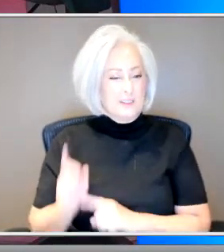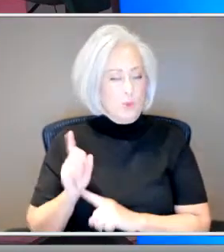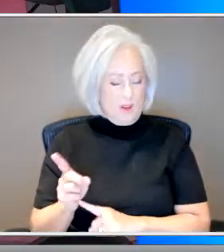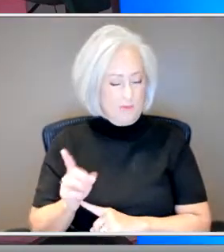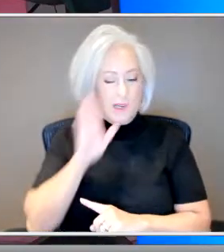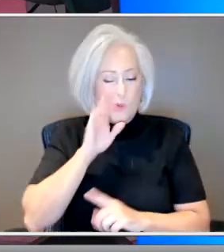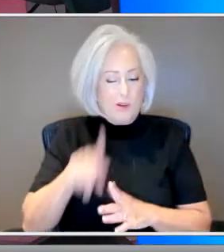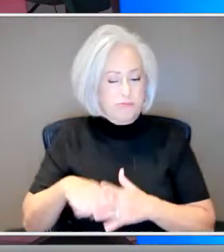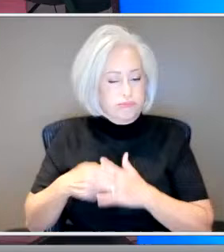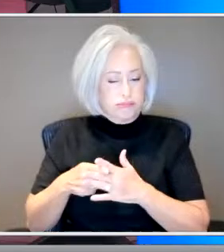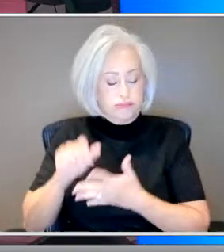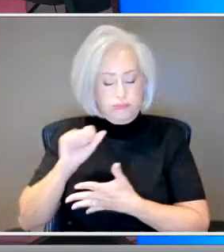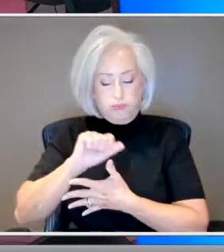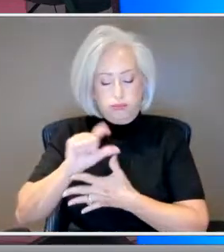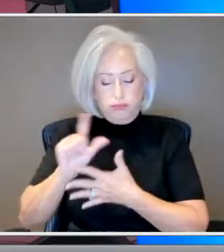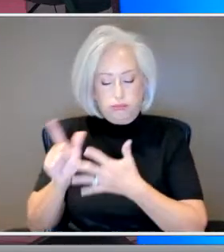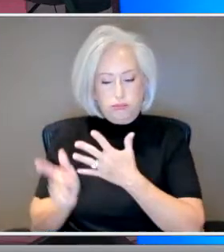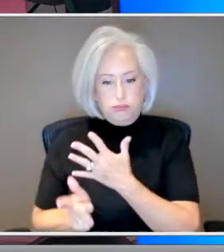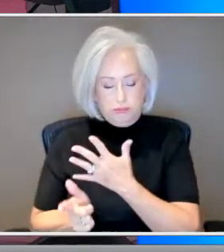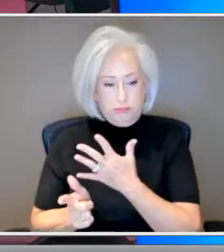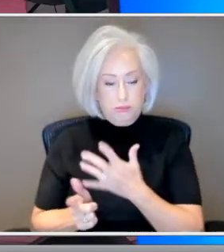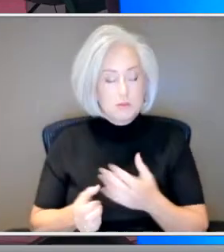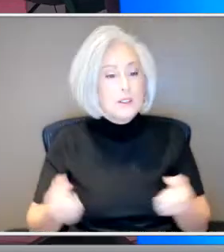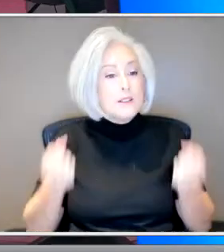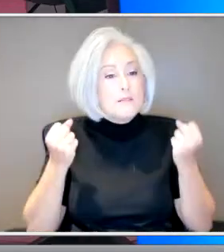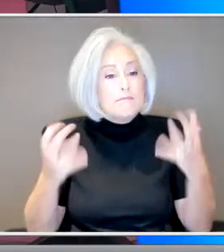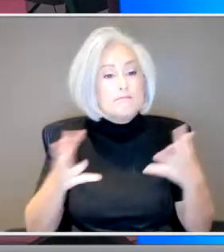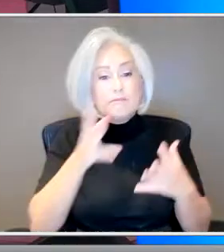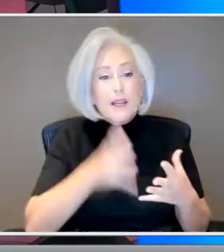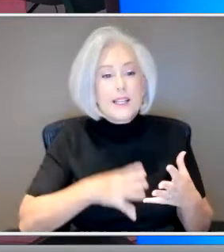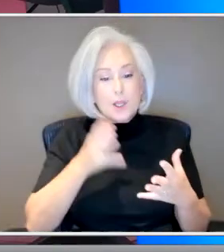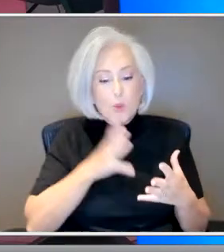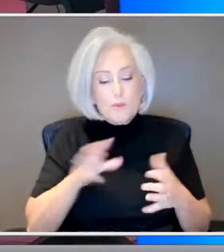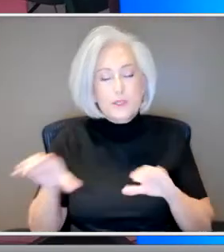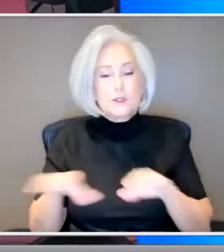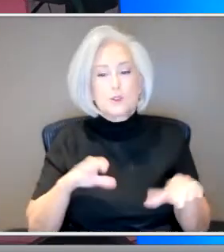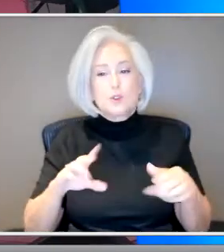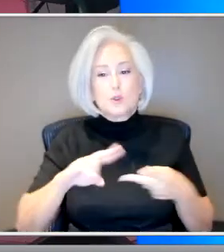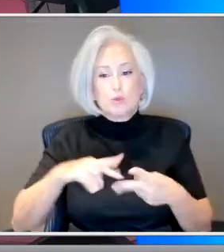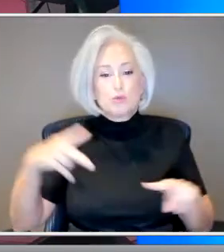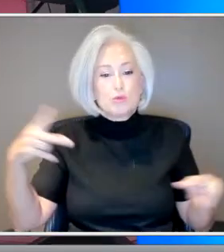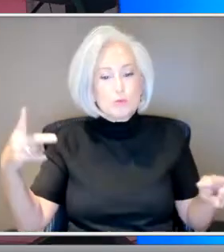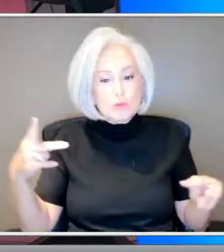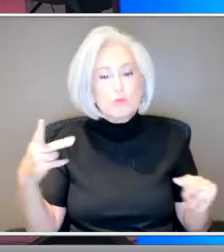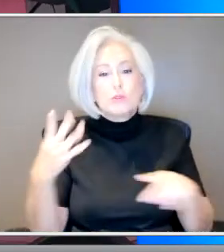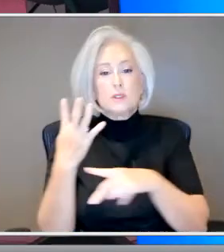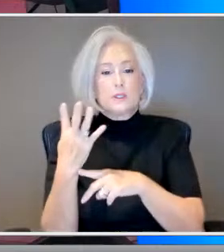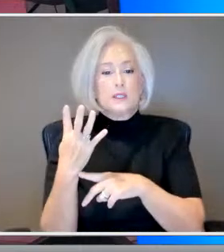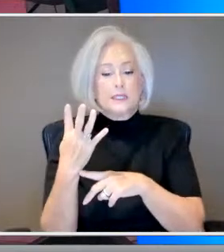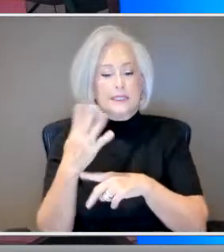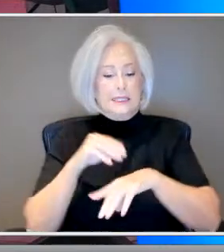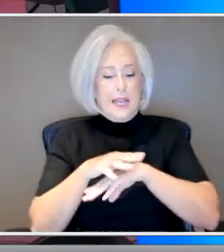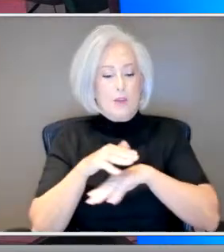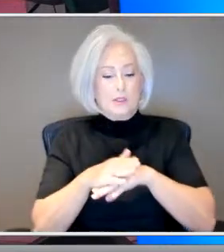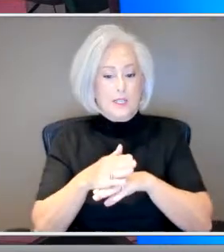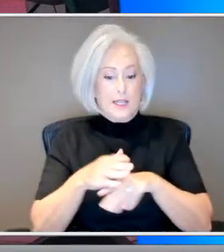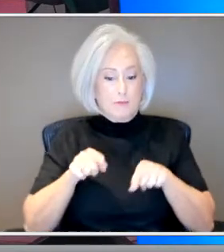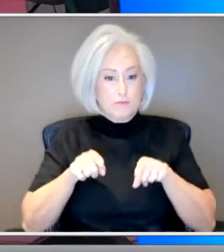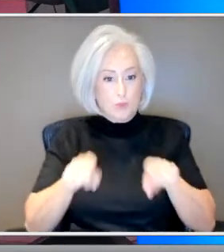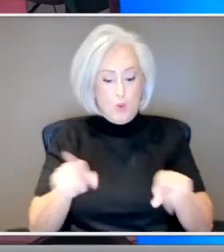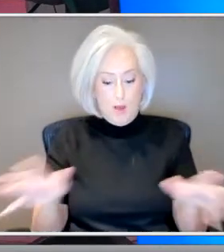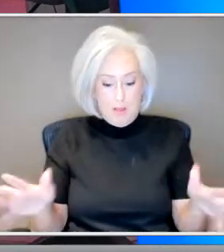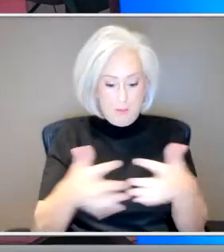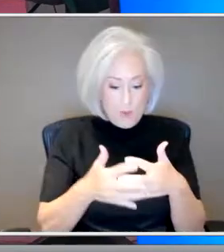We also know that many women undergo genetic counseling when they're pregnant or before they get pregnant. So how does cardiology genetic